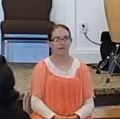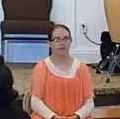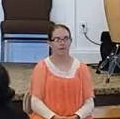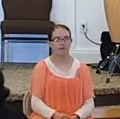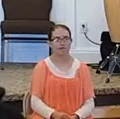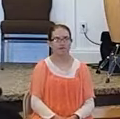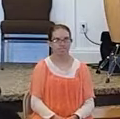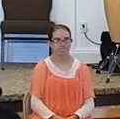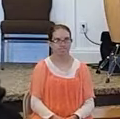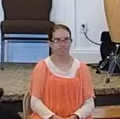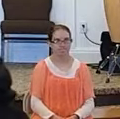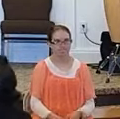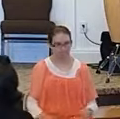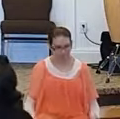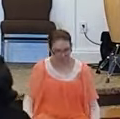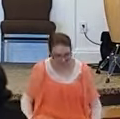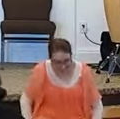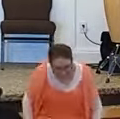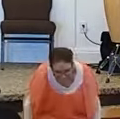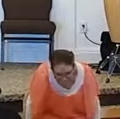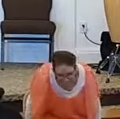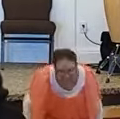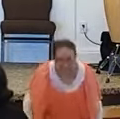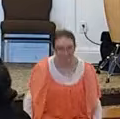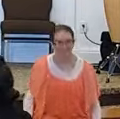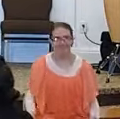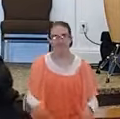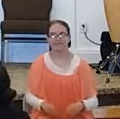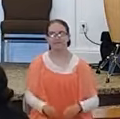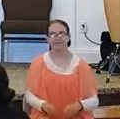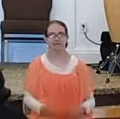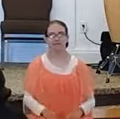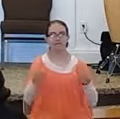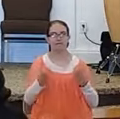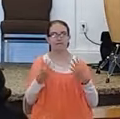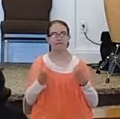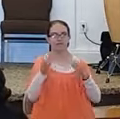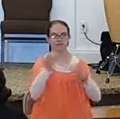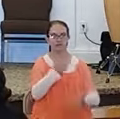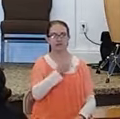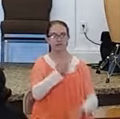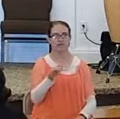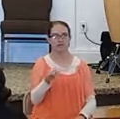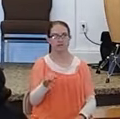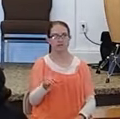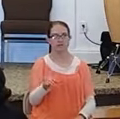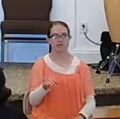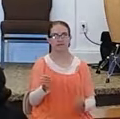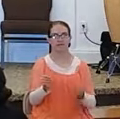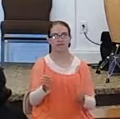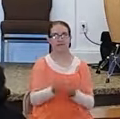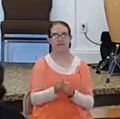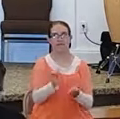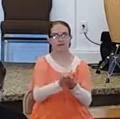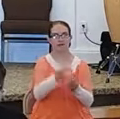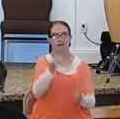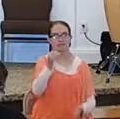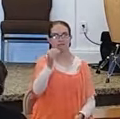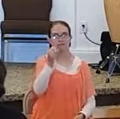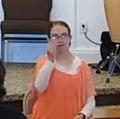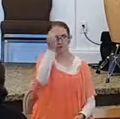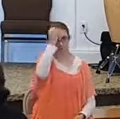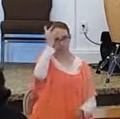don't believe that. Come on now. If you have as much experience dealing with that idiot as I have,